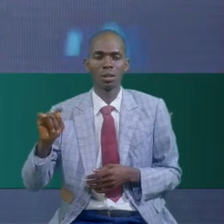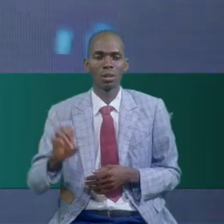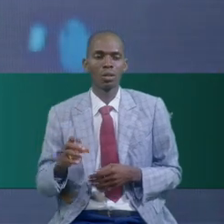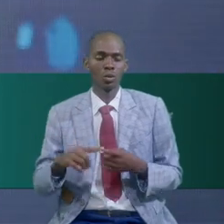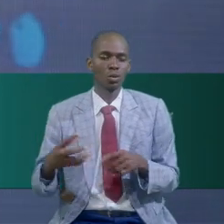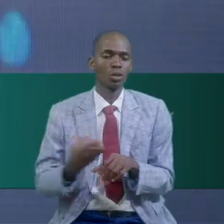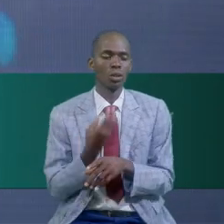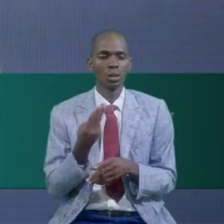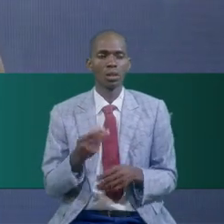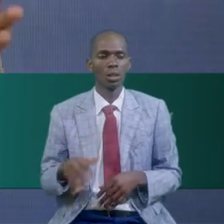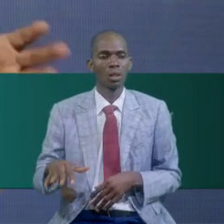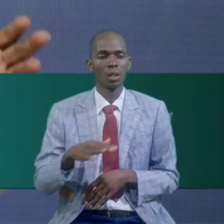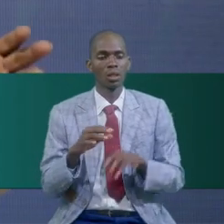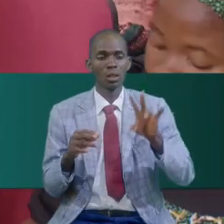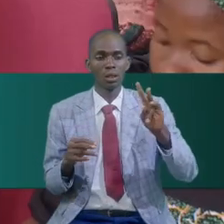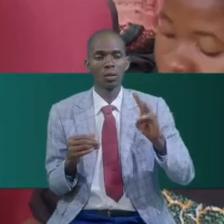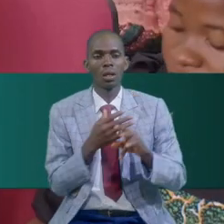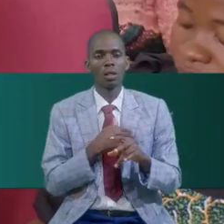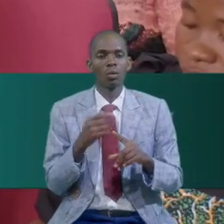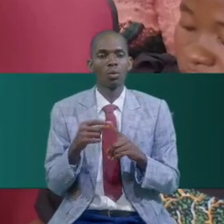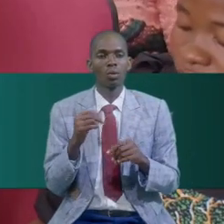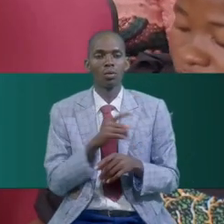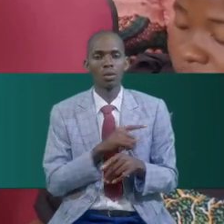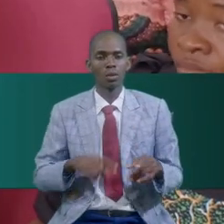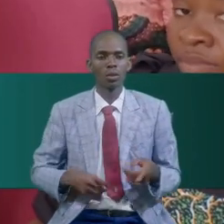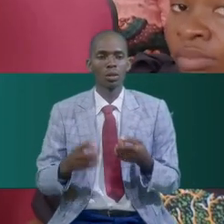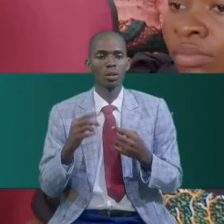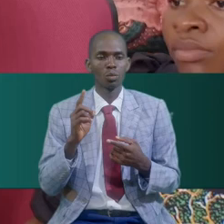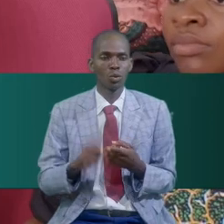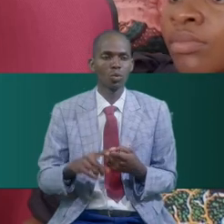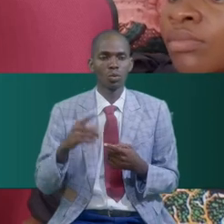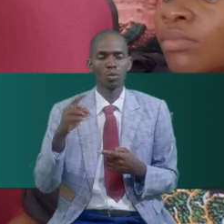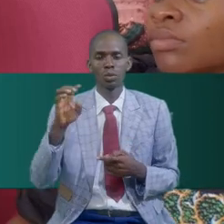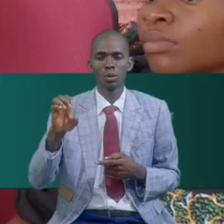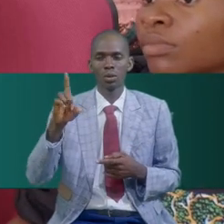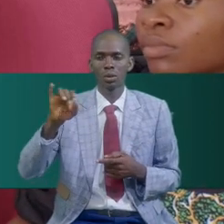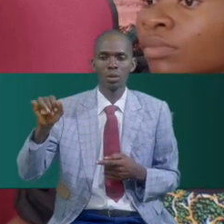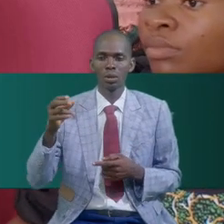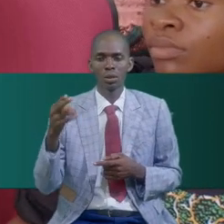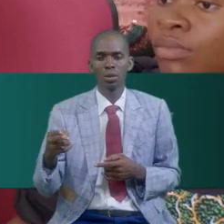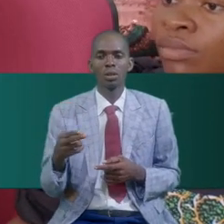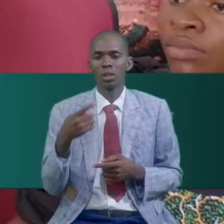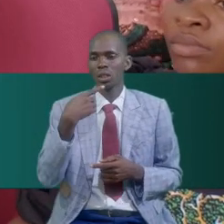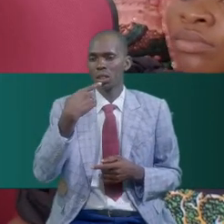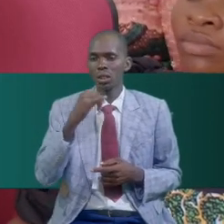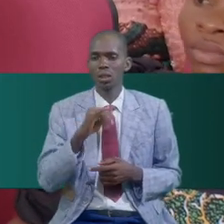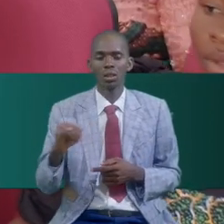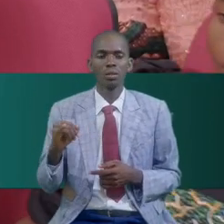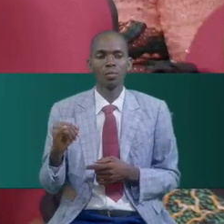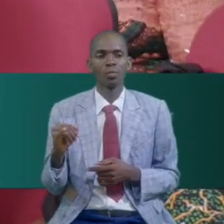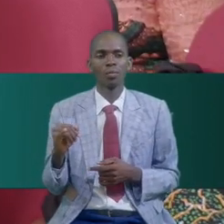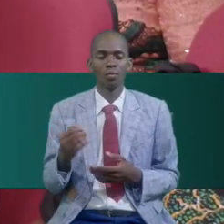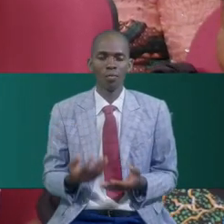Lord came to Elijah, the Tishbite, saying, verse 18, arise,